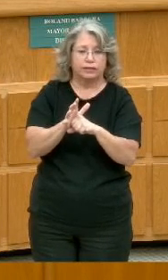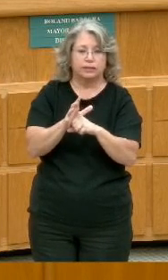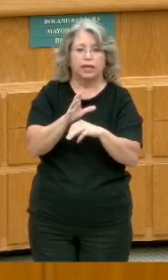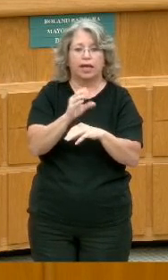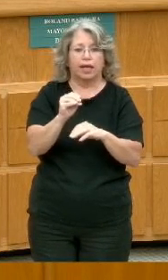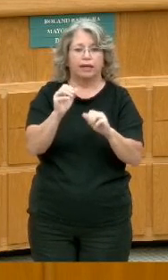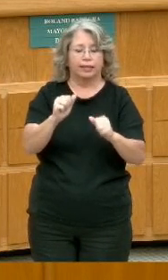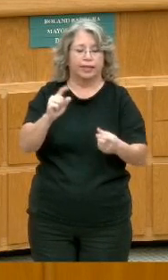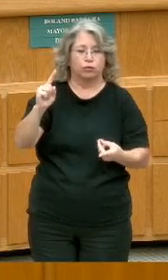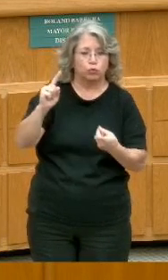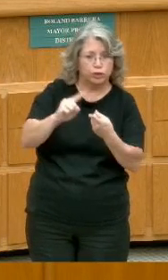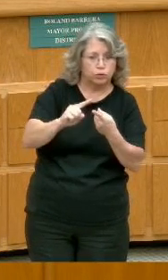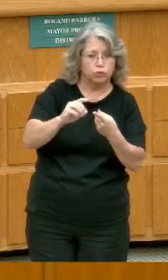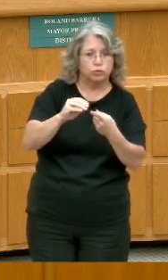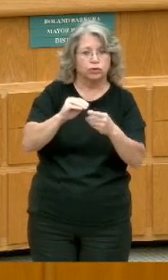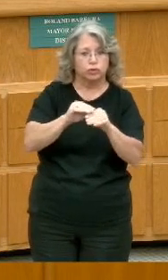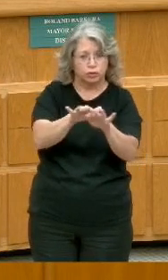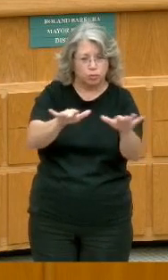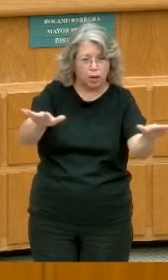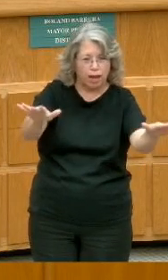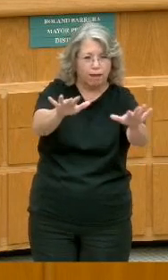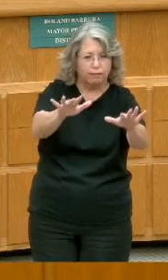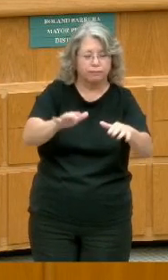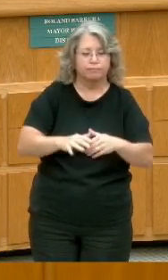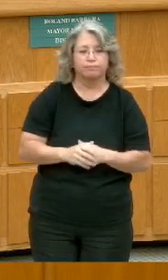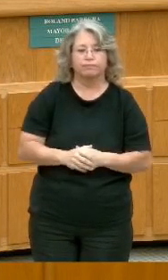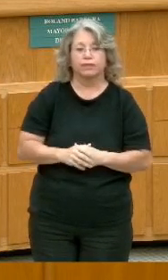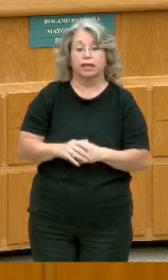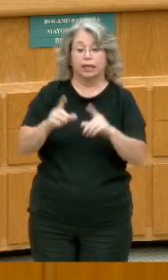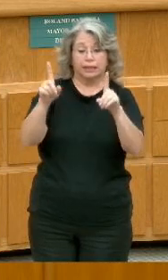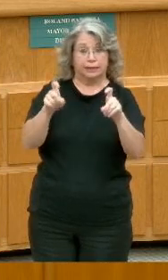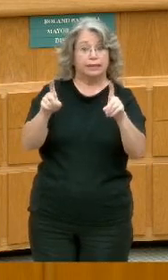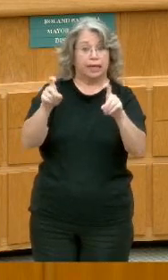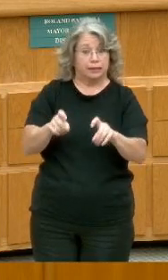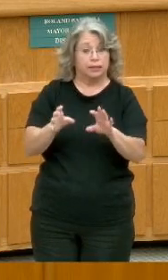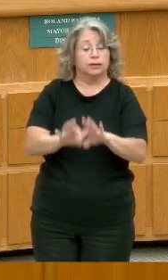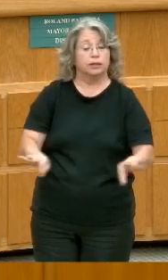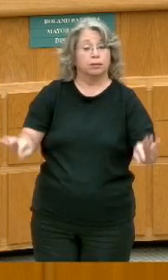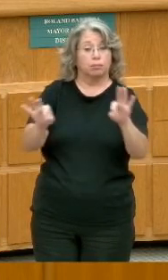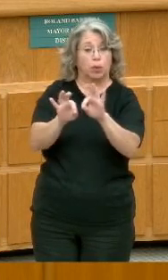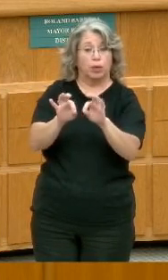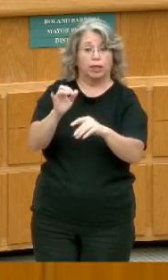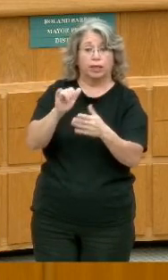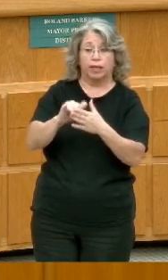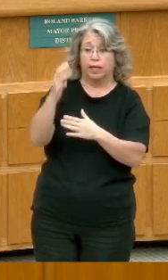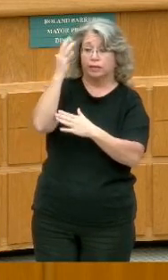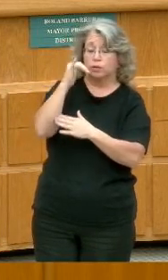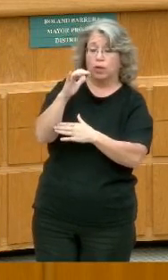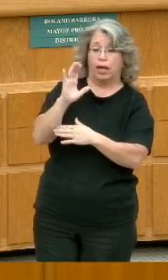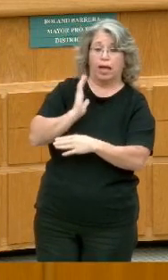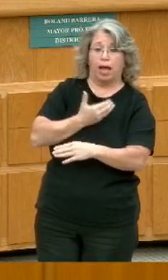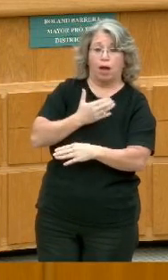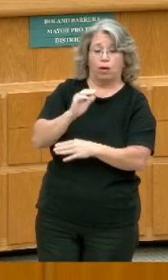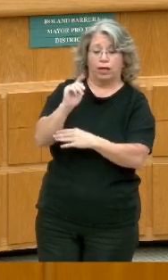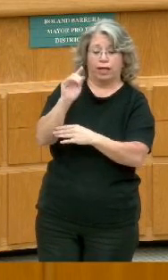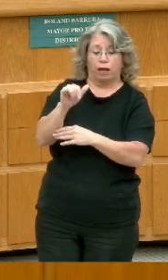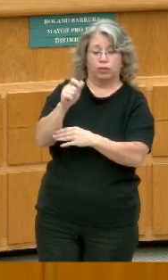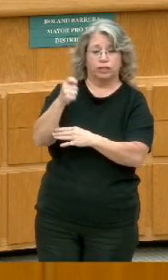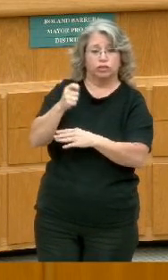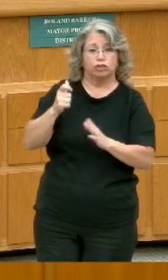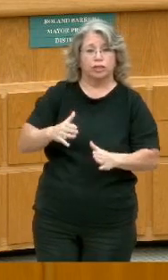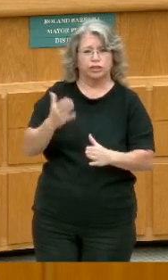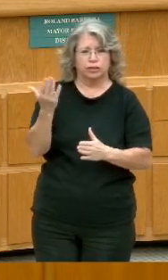spread. Testing is important. That's why County Judge Canales is here on an extra day to talk about how we